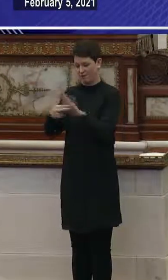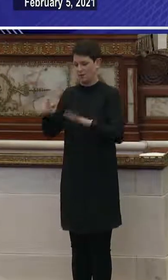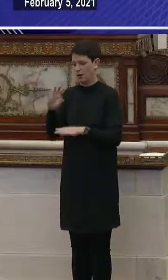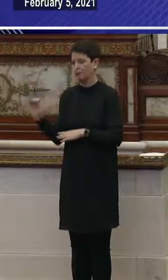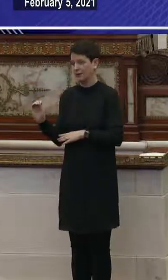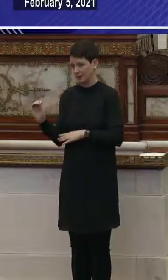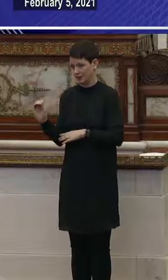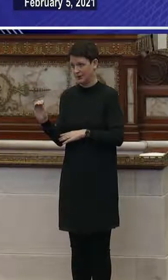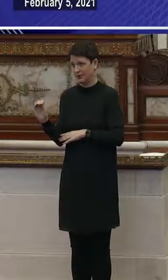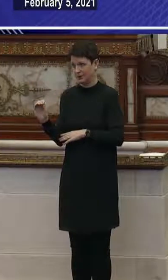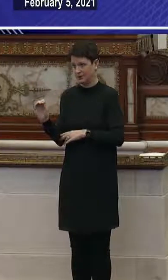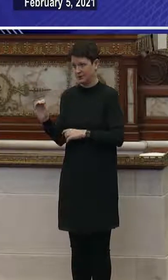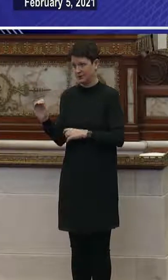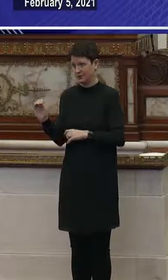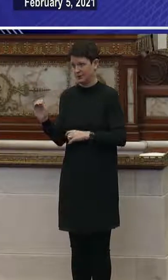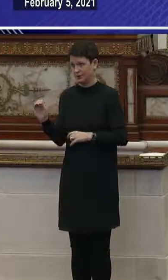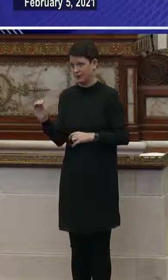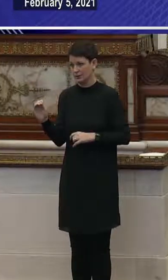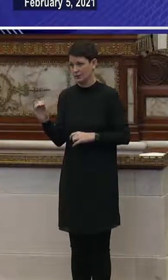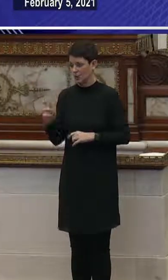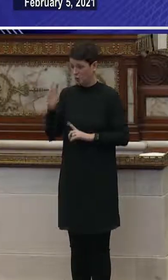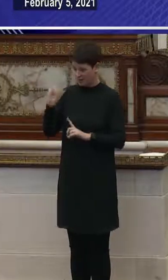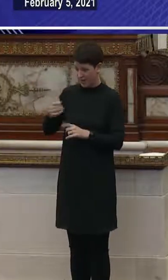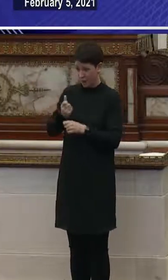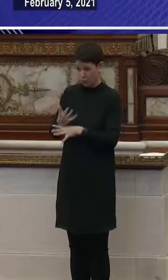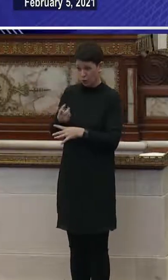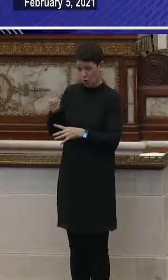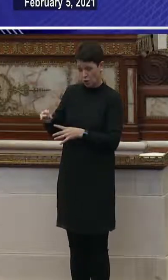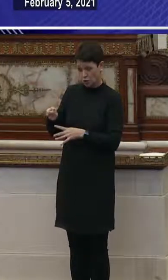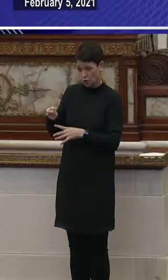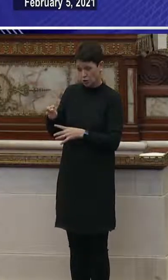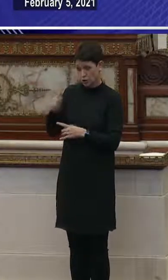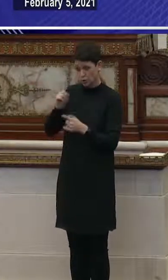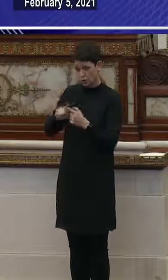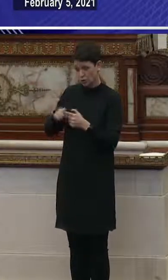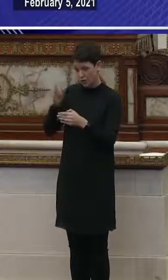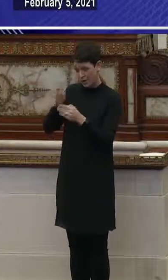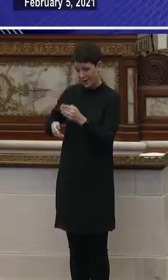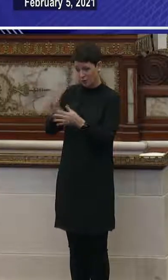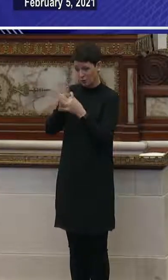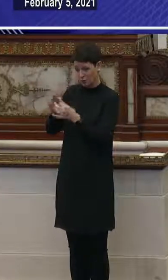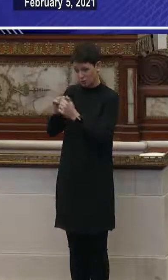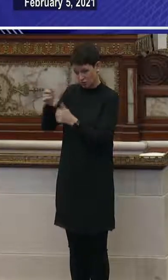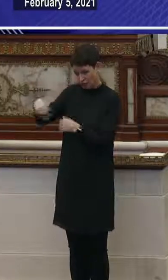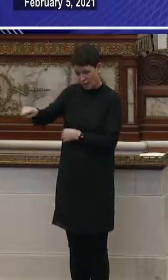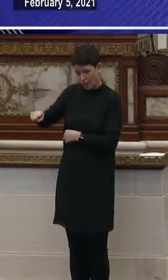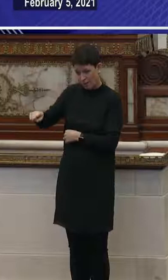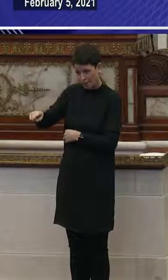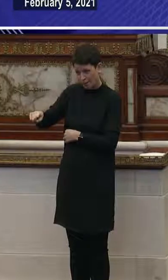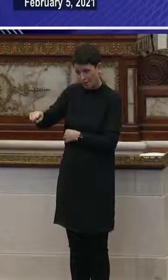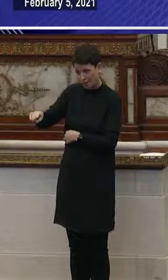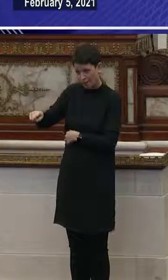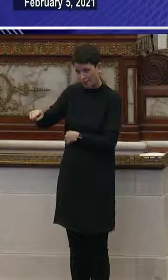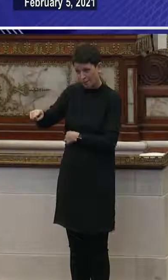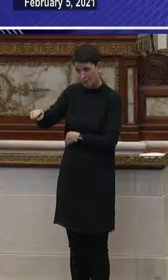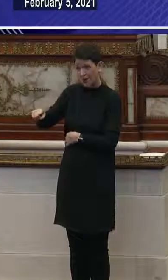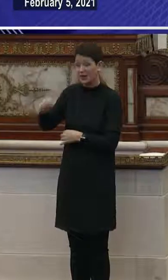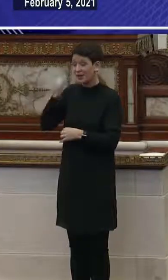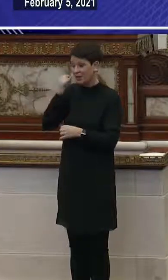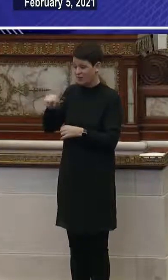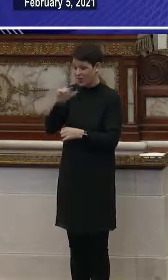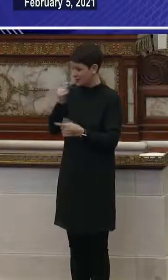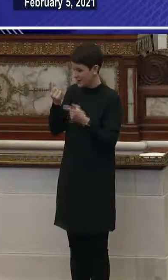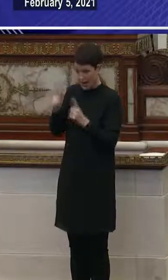And was that what caused you to end the city's relationship with them? And if that did not